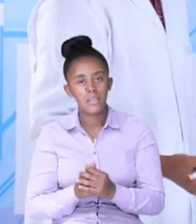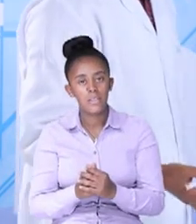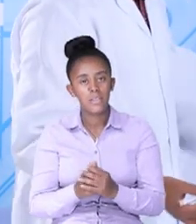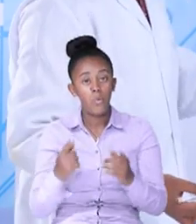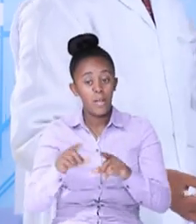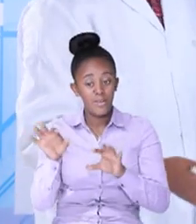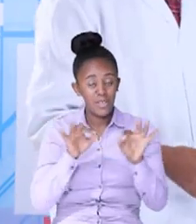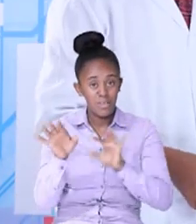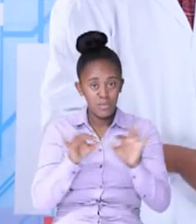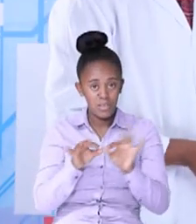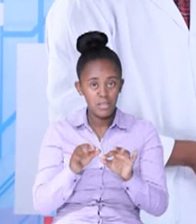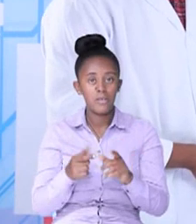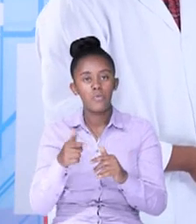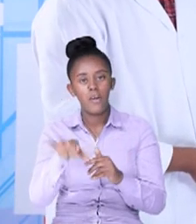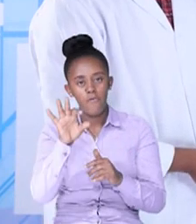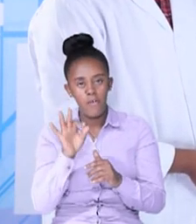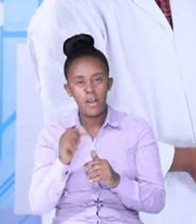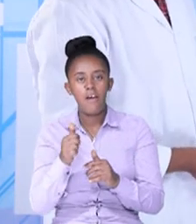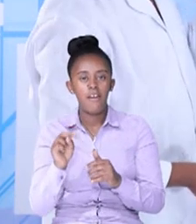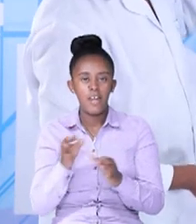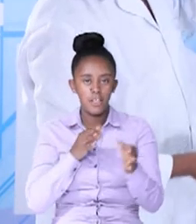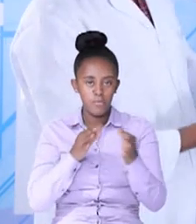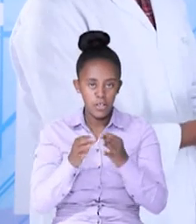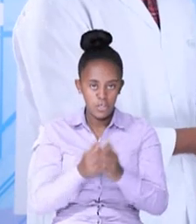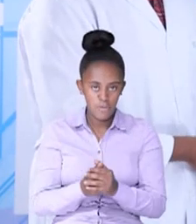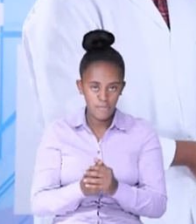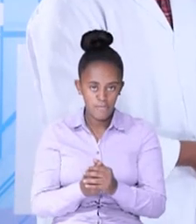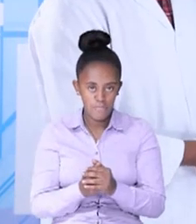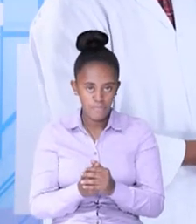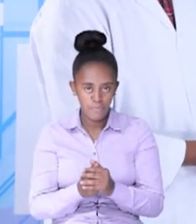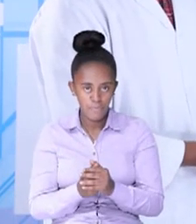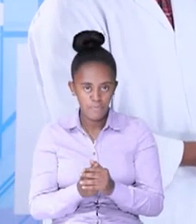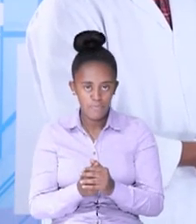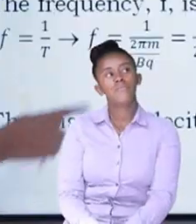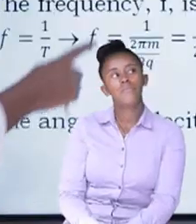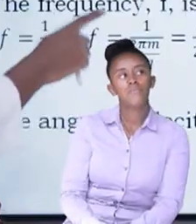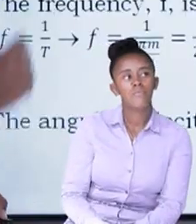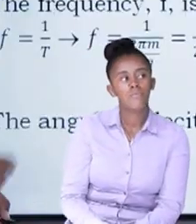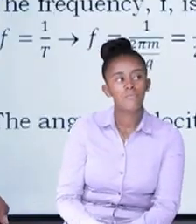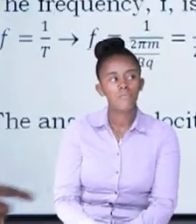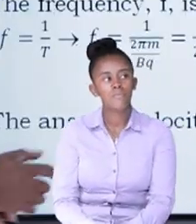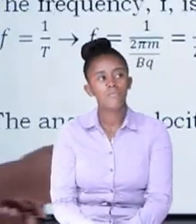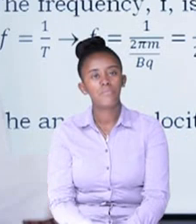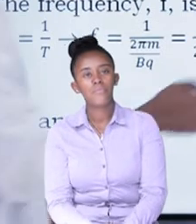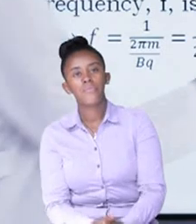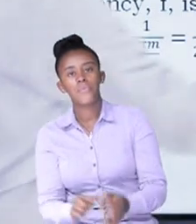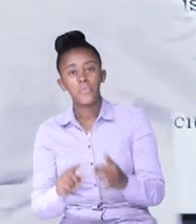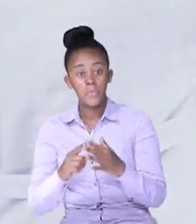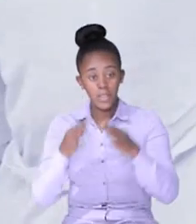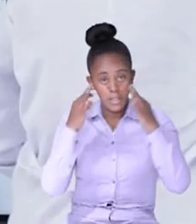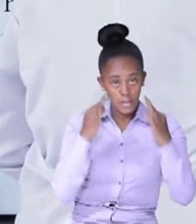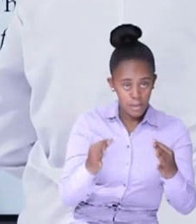period. So when you resubstitute, you can find an expression. So let's try to